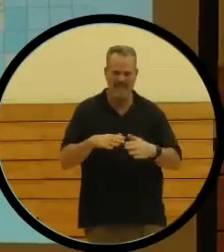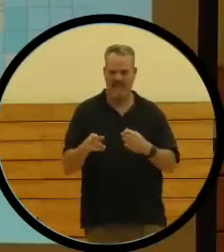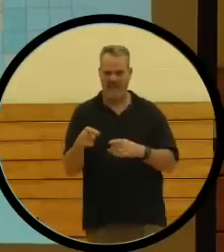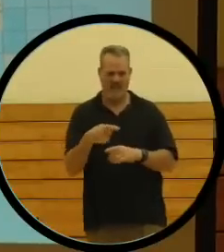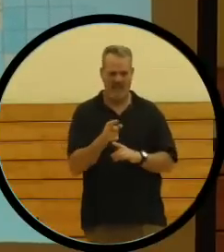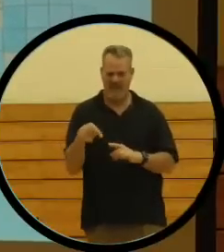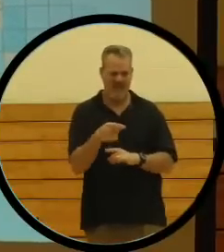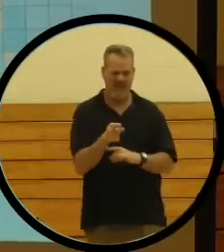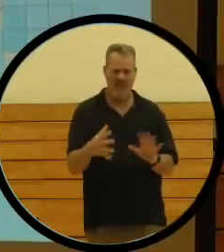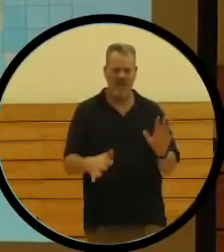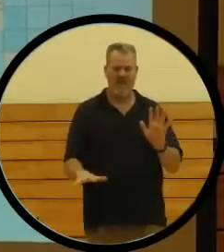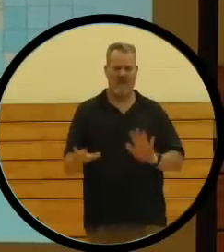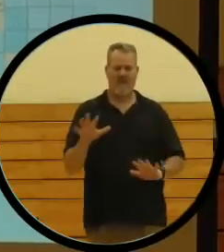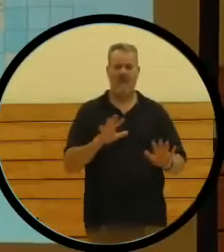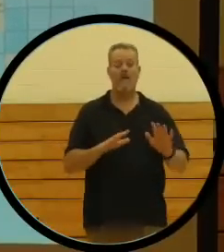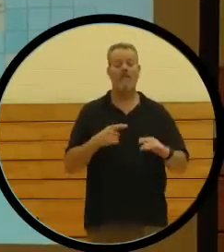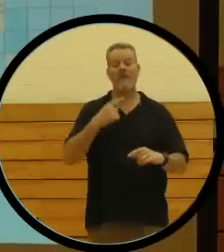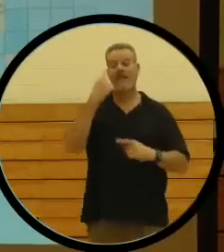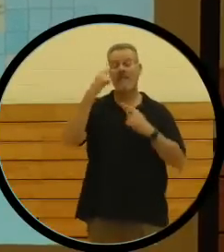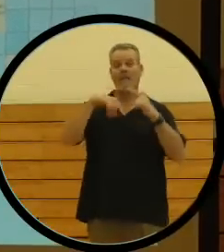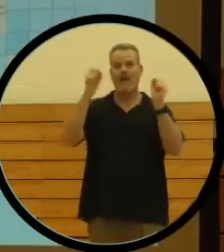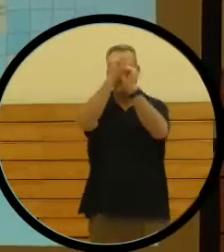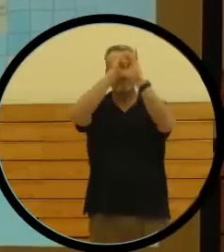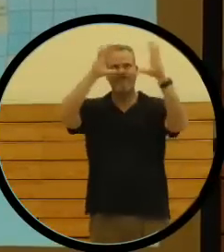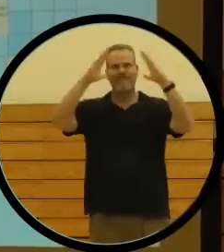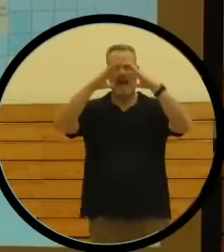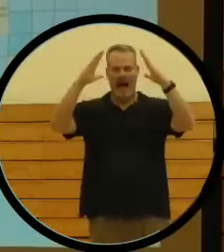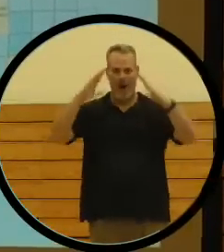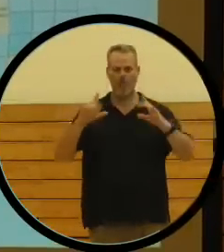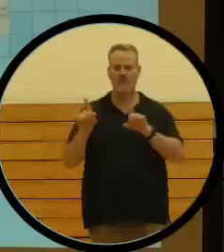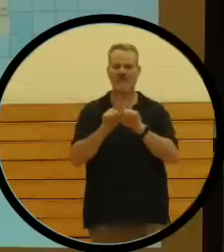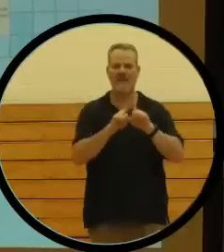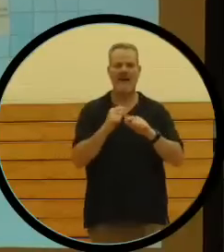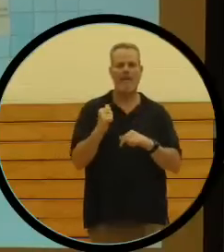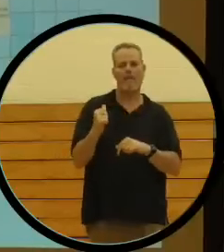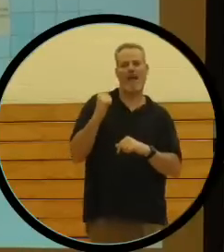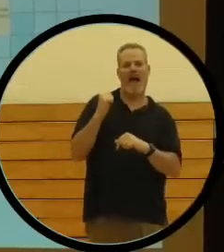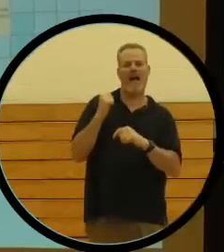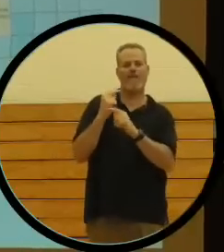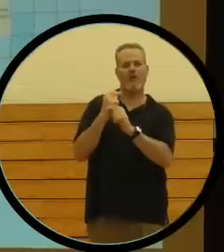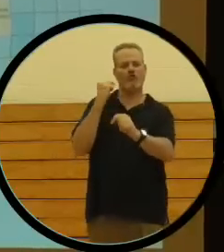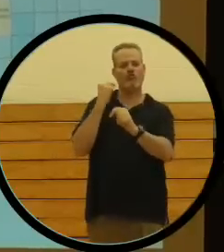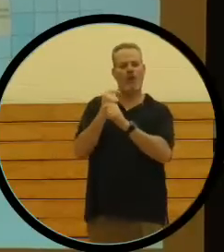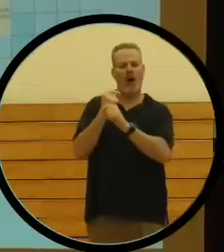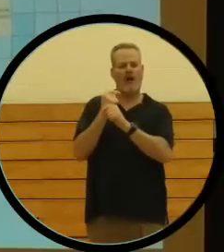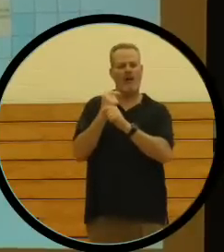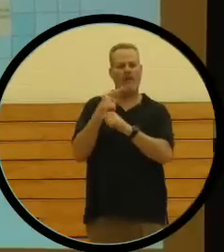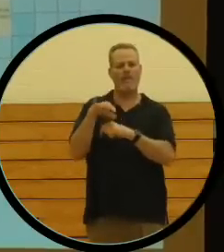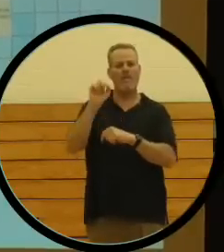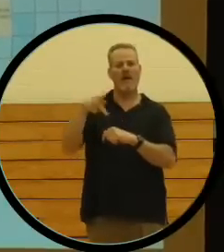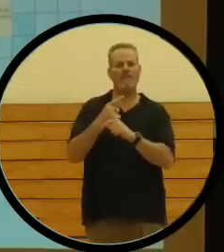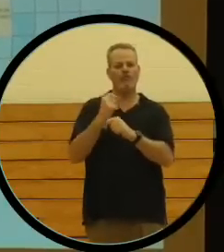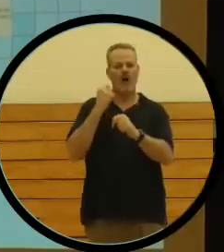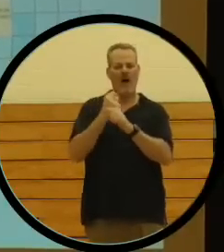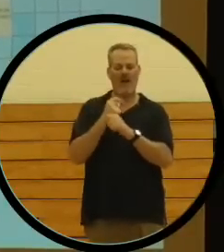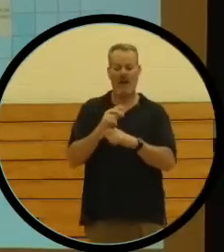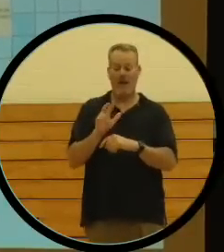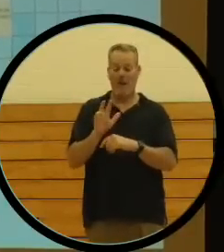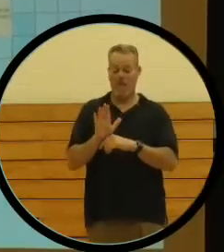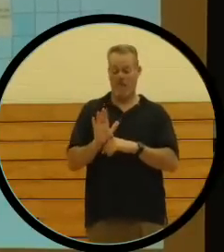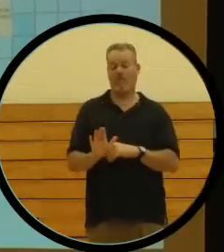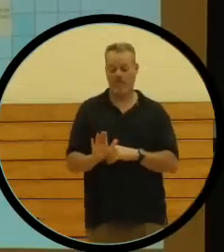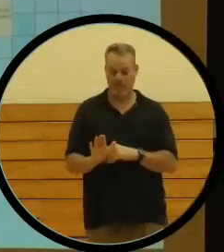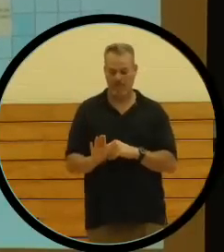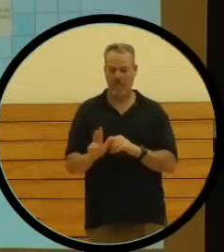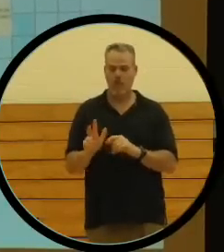right? So think of your house as a person in the back of a pickup truck that accelerates down the street, hits the brakes, reverses, goes the other